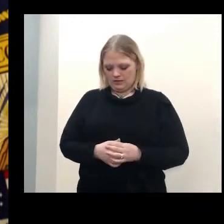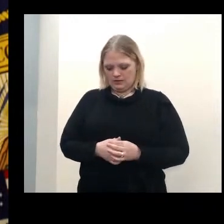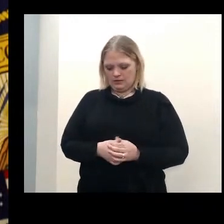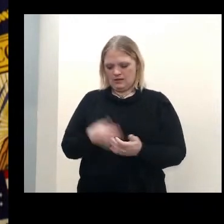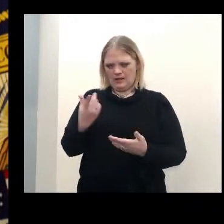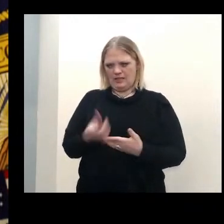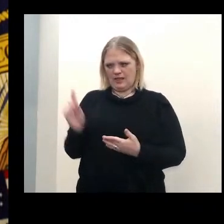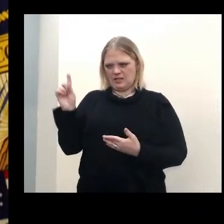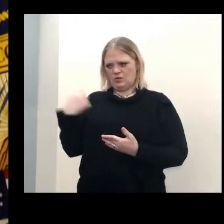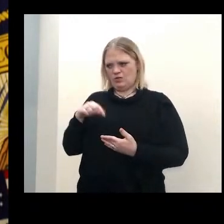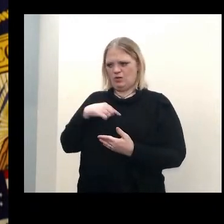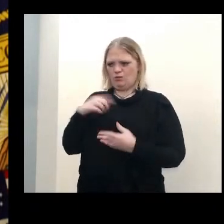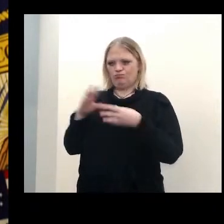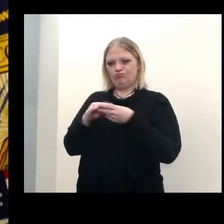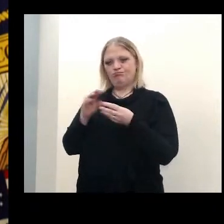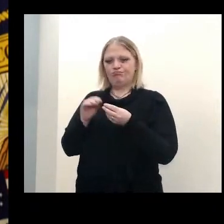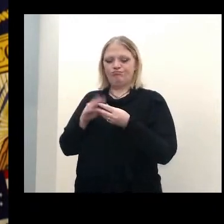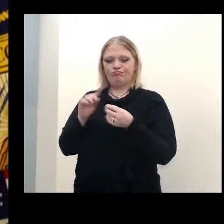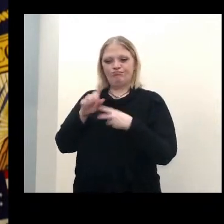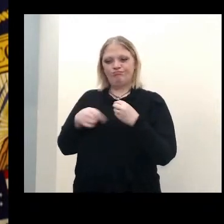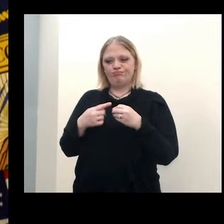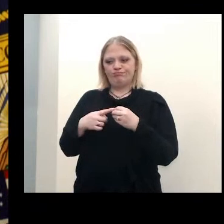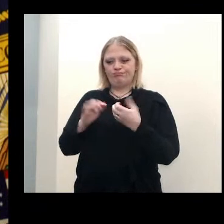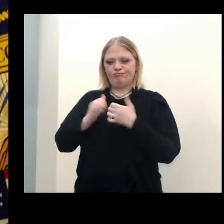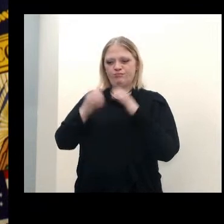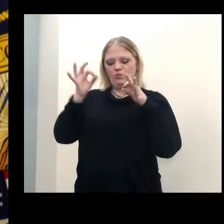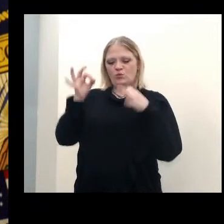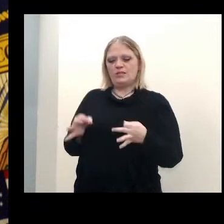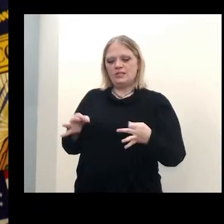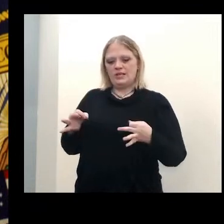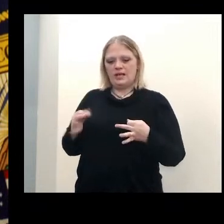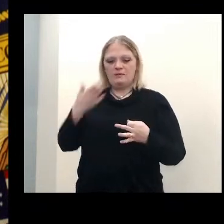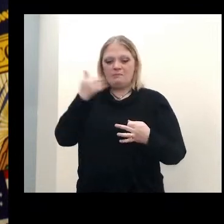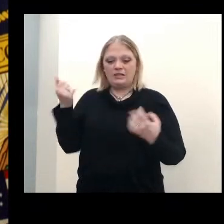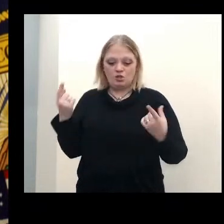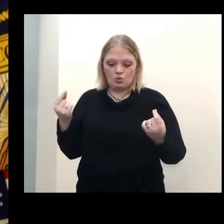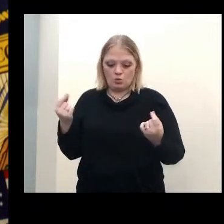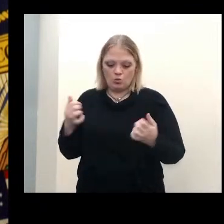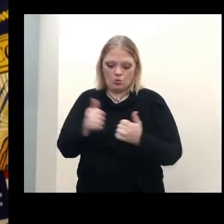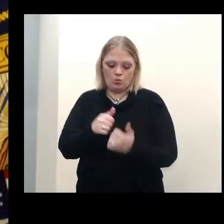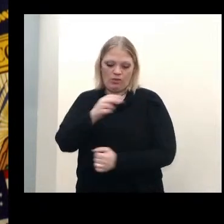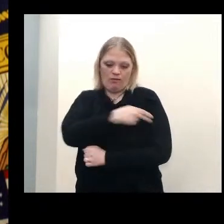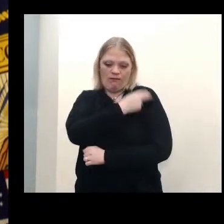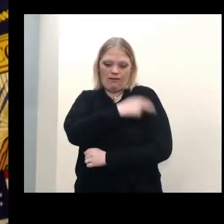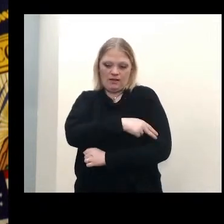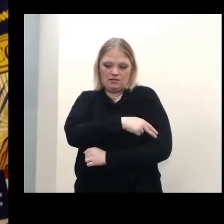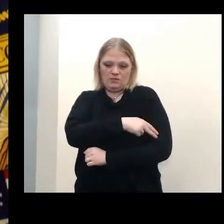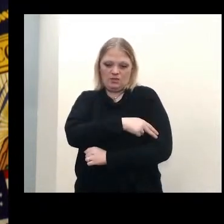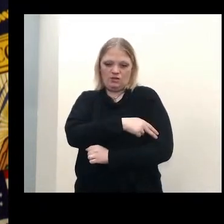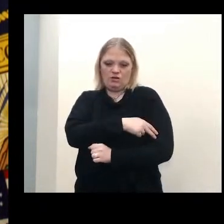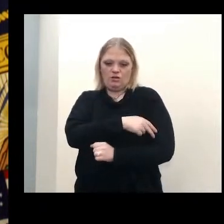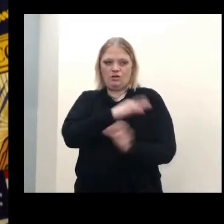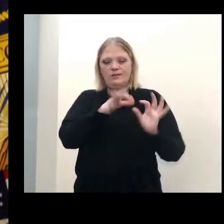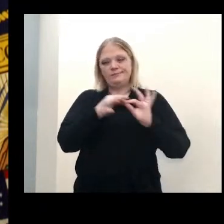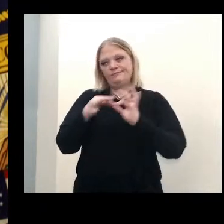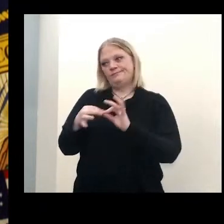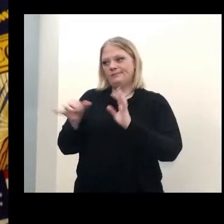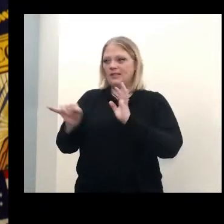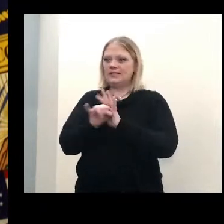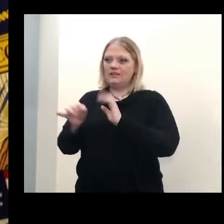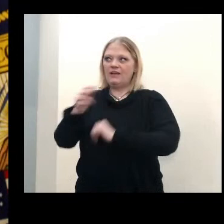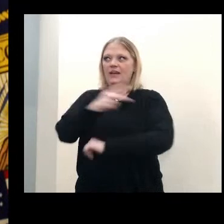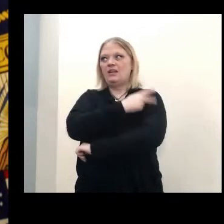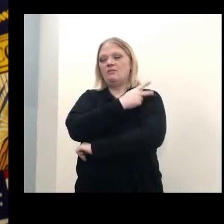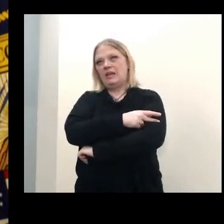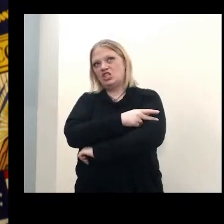Last week we were talking about how you were going to decide what best to do with the hospitals in terms of their identifying their